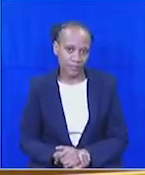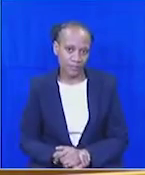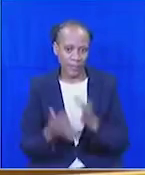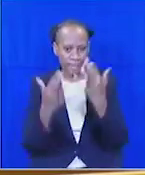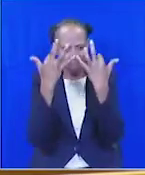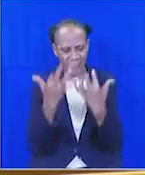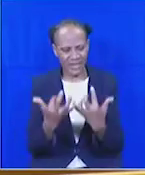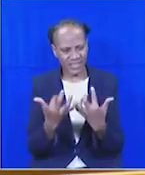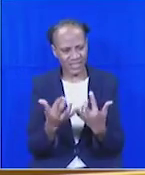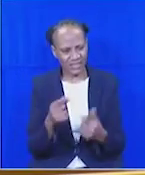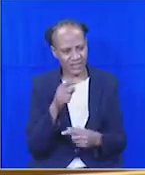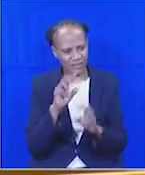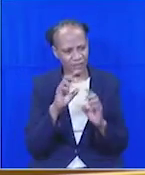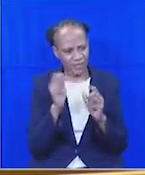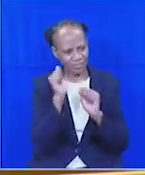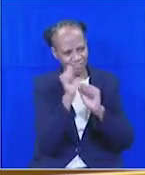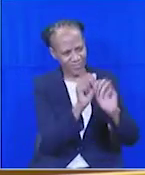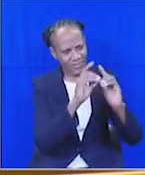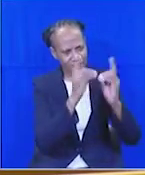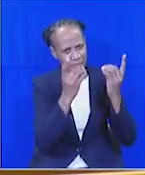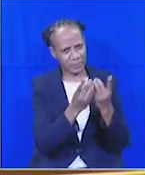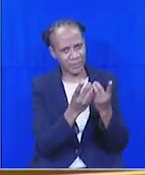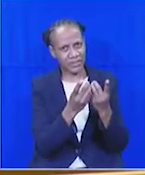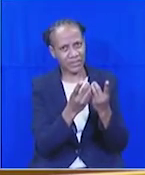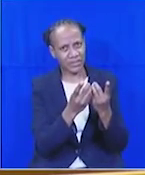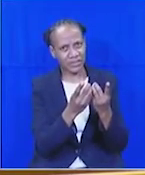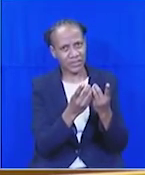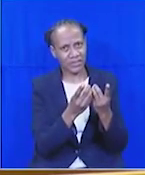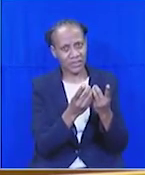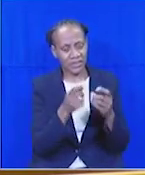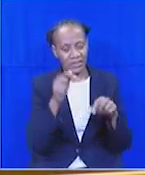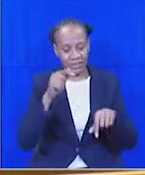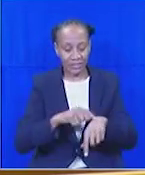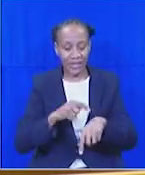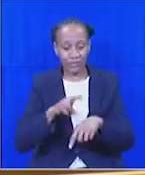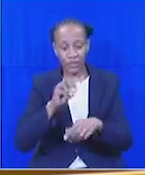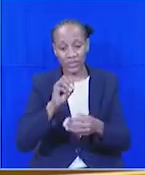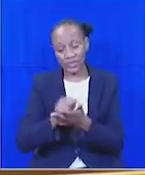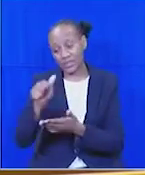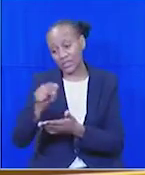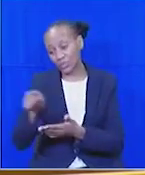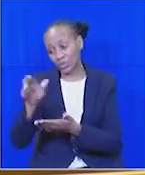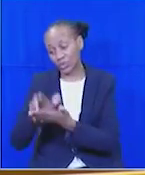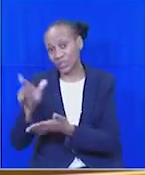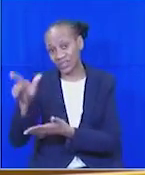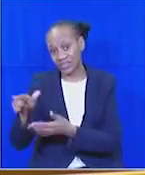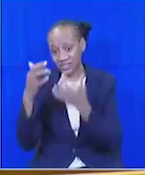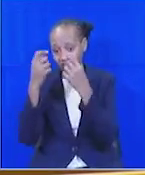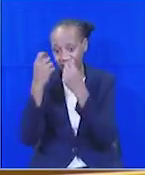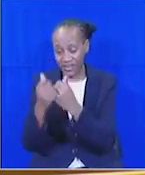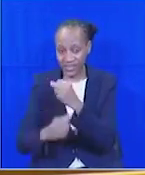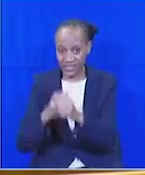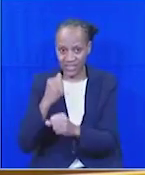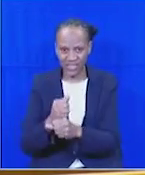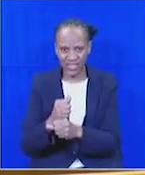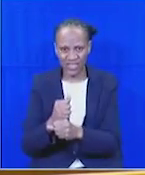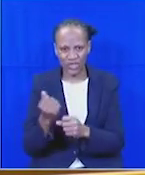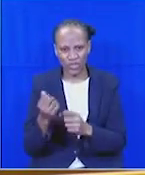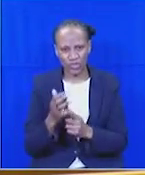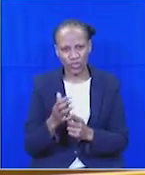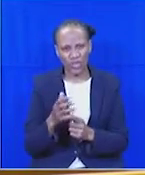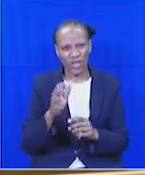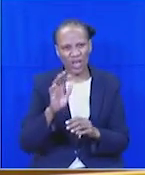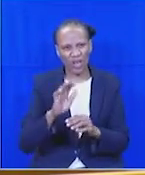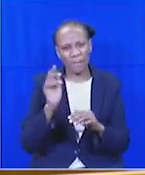budget allocation for this department for the period 2016-2017 financial year is a paltry